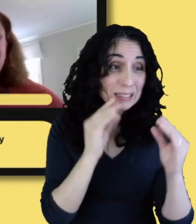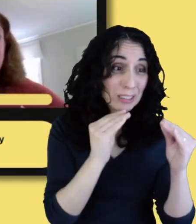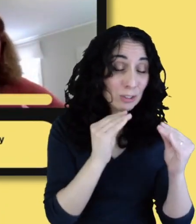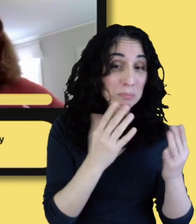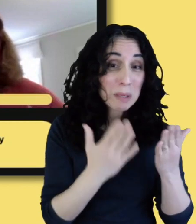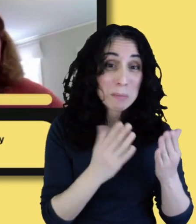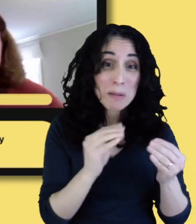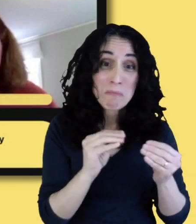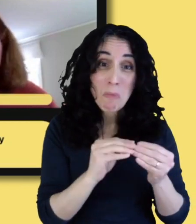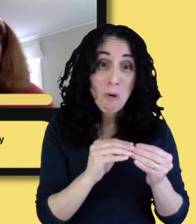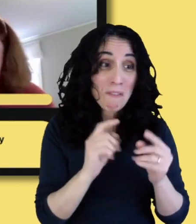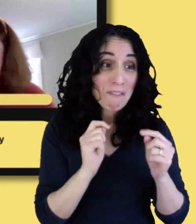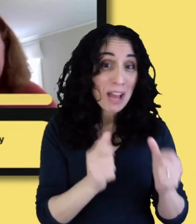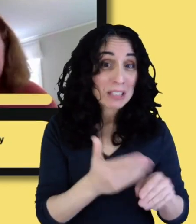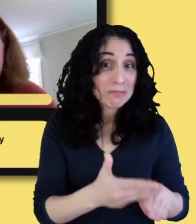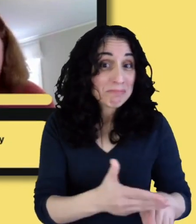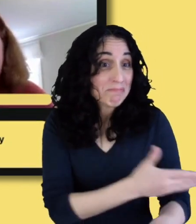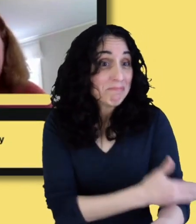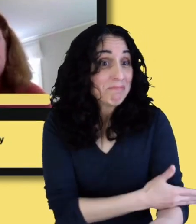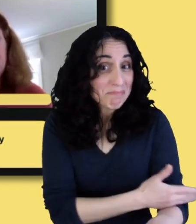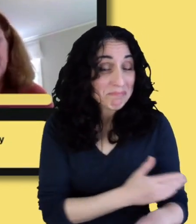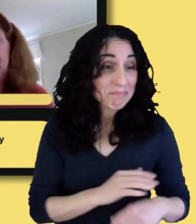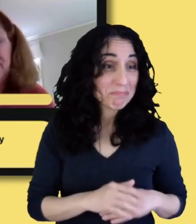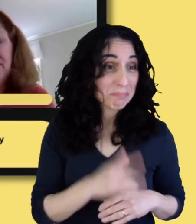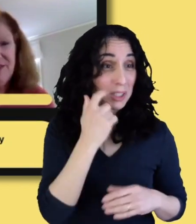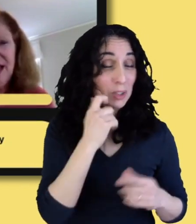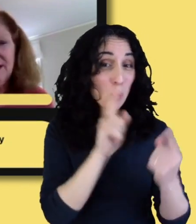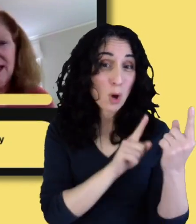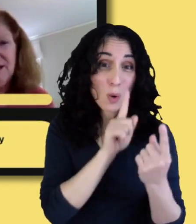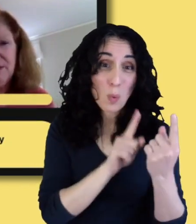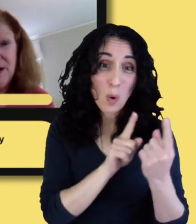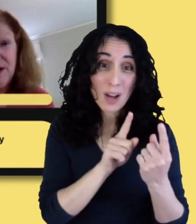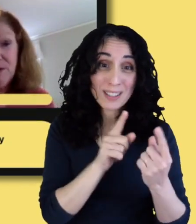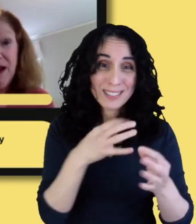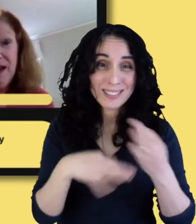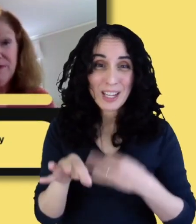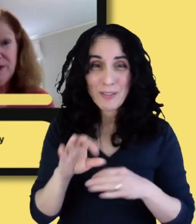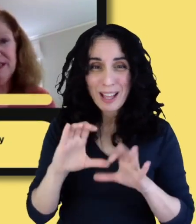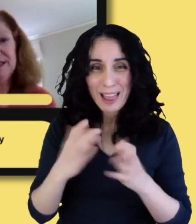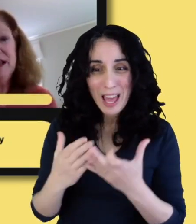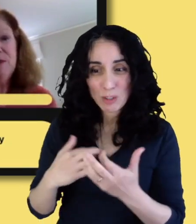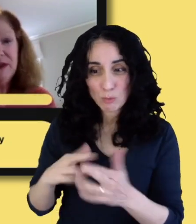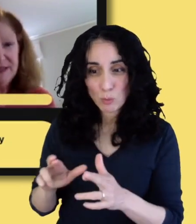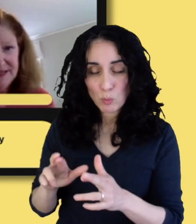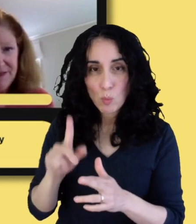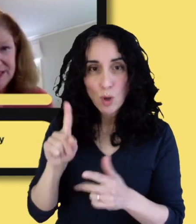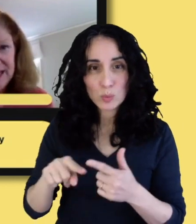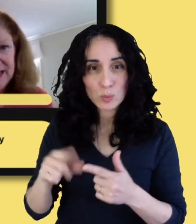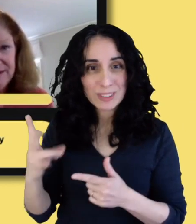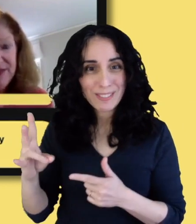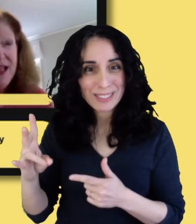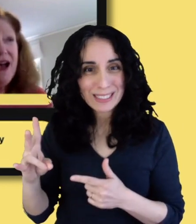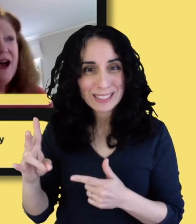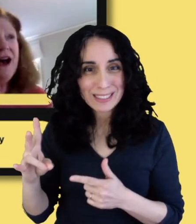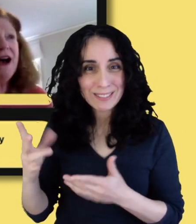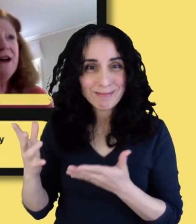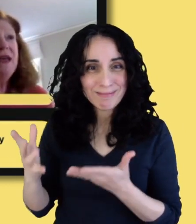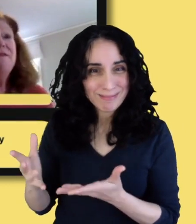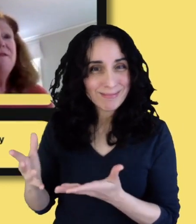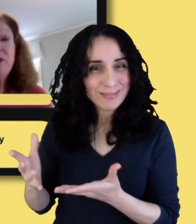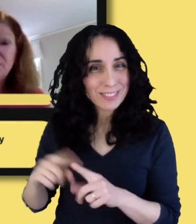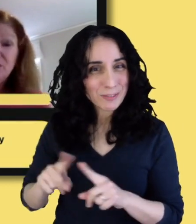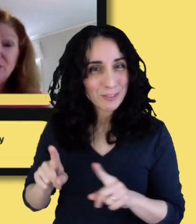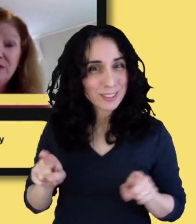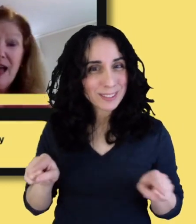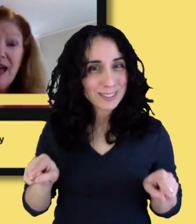They may actually advance a little bit farther because of that one-on-one versus 1 to 17.